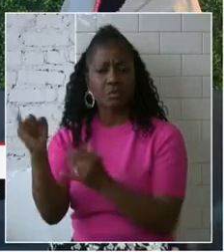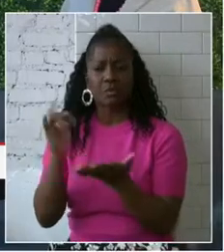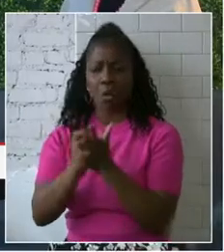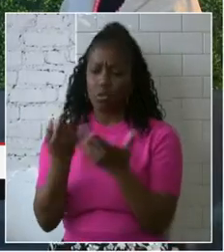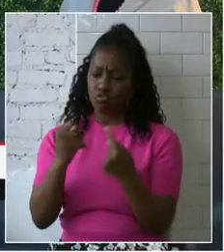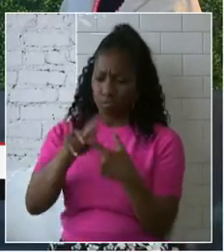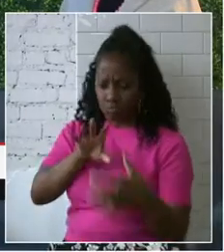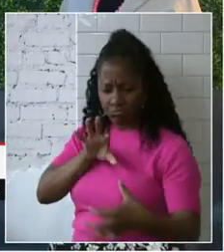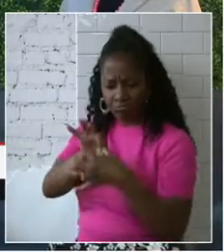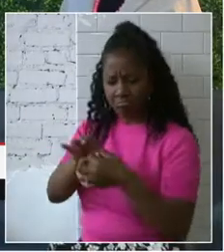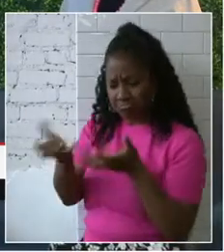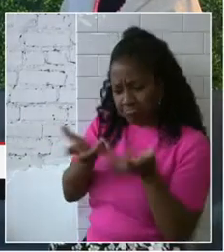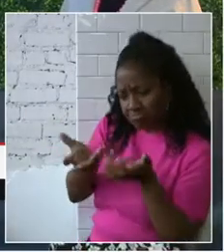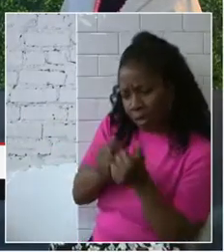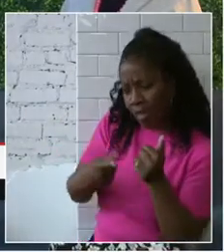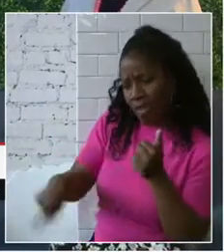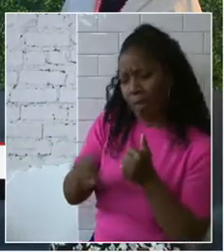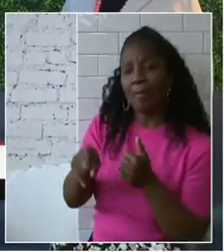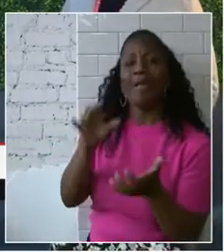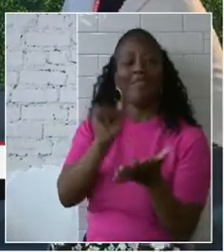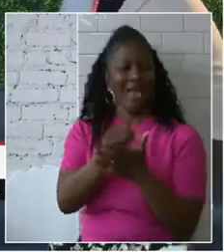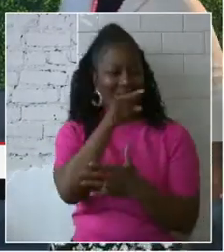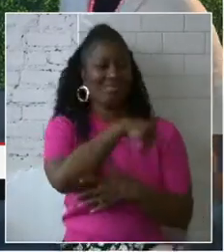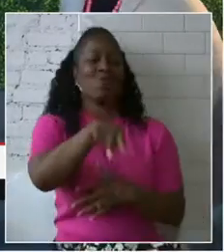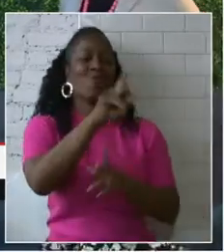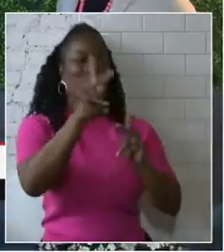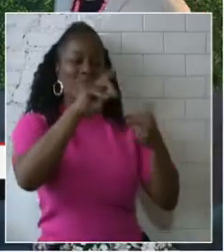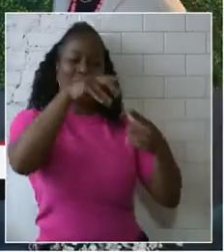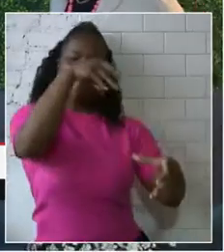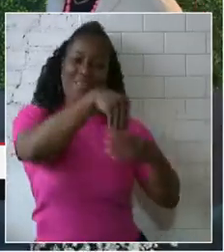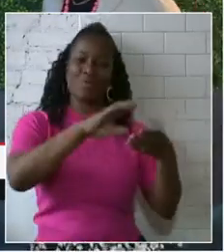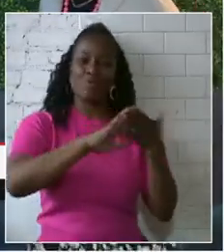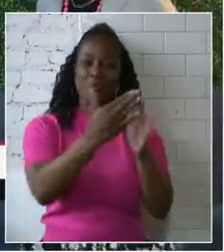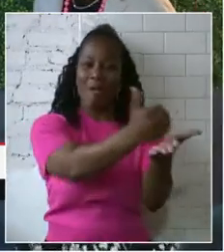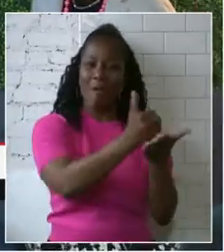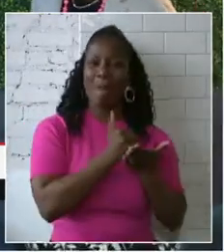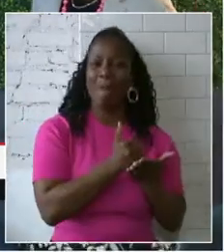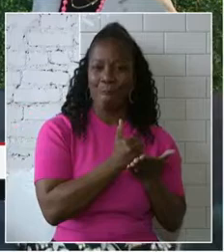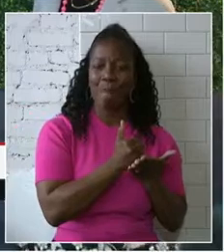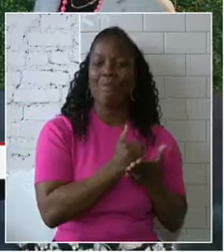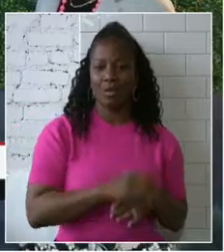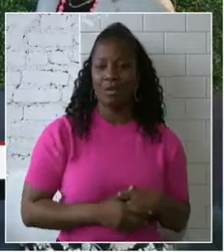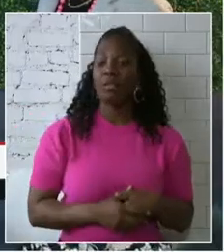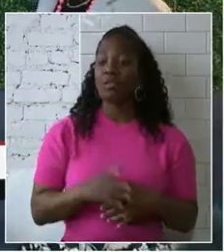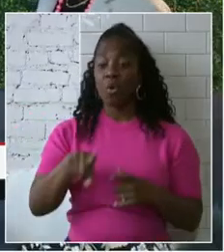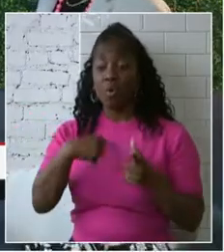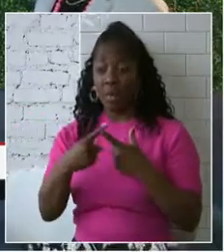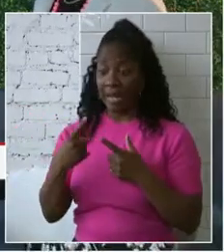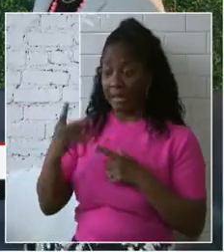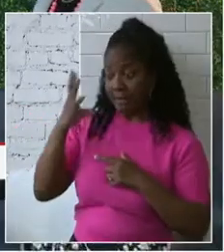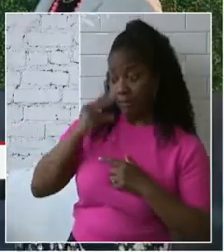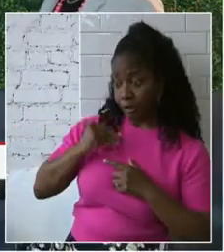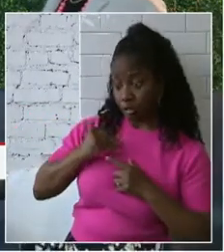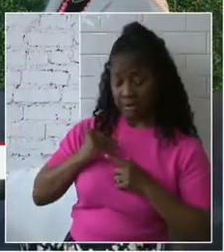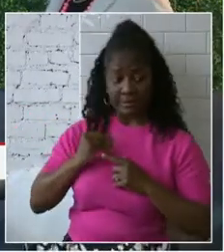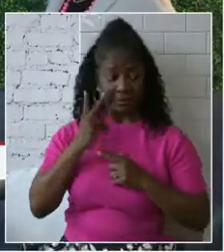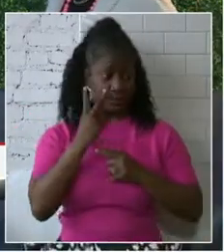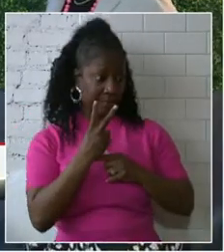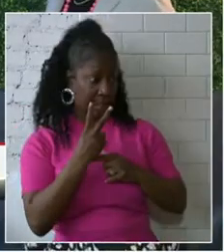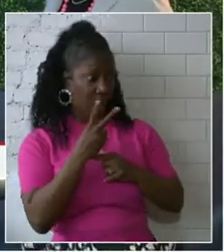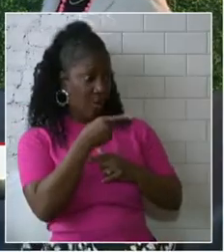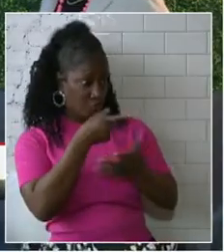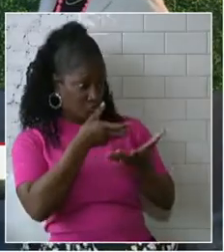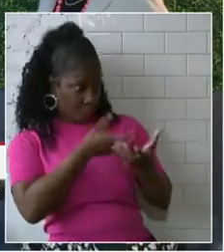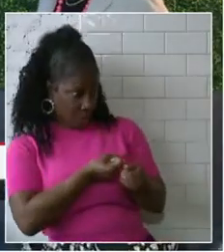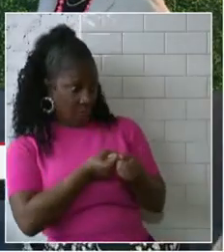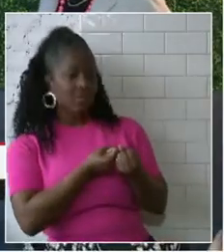connect with, that's where they come in. And with their similar lived experiences, they're able to make the connection with the people that we're trying to reach.